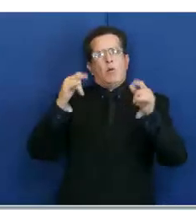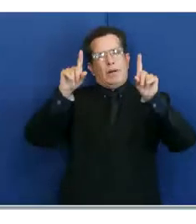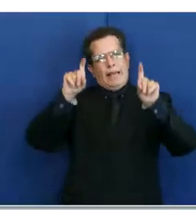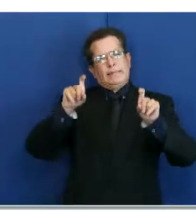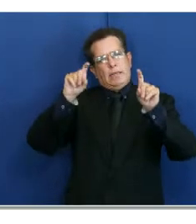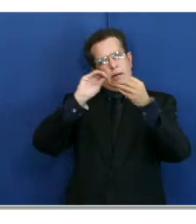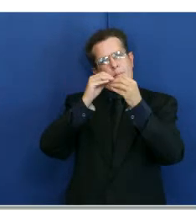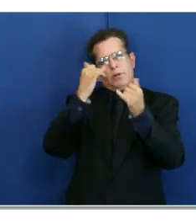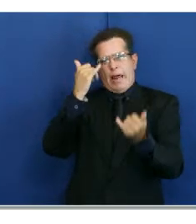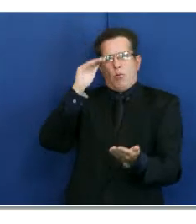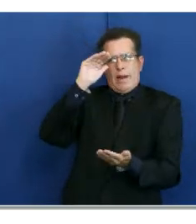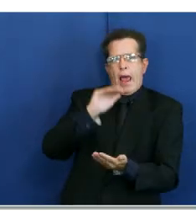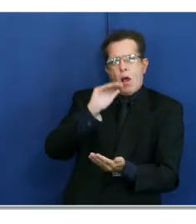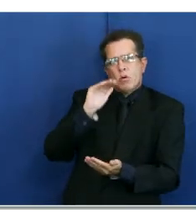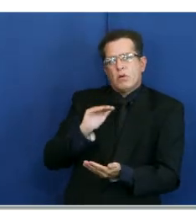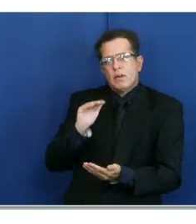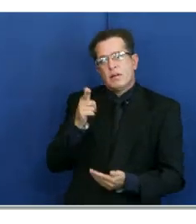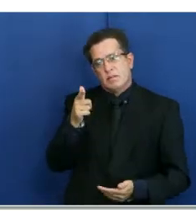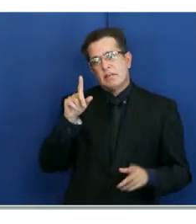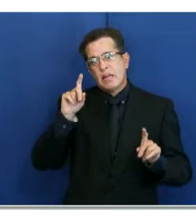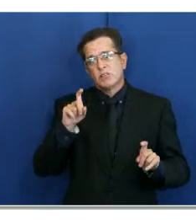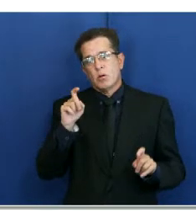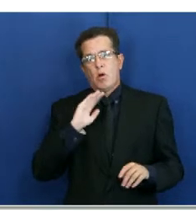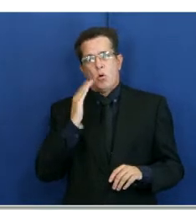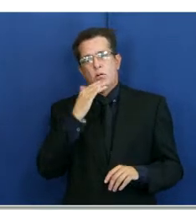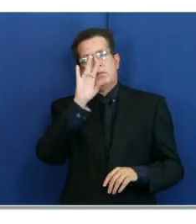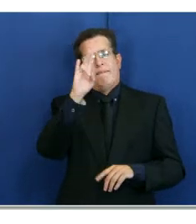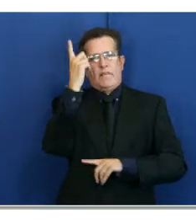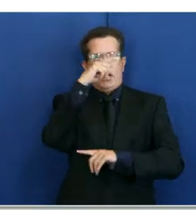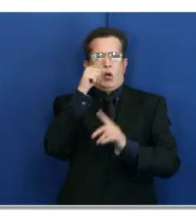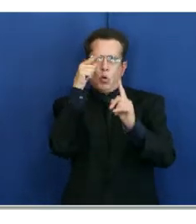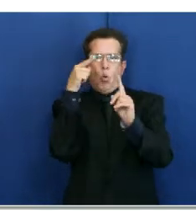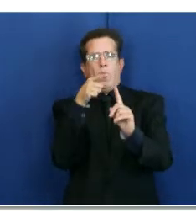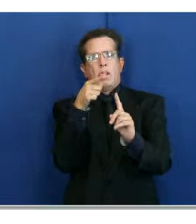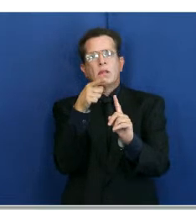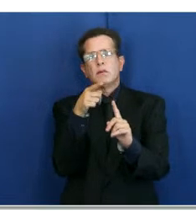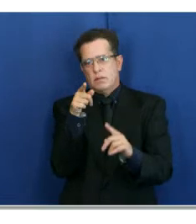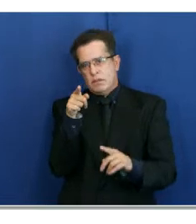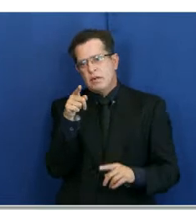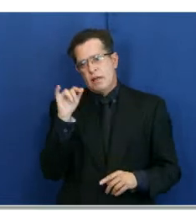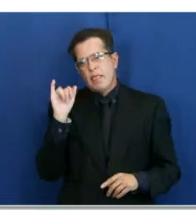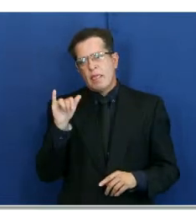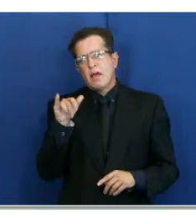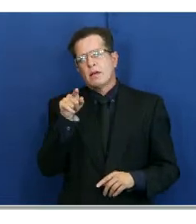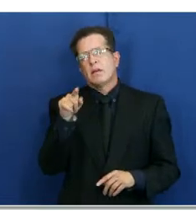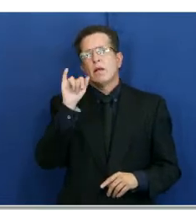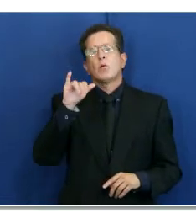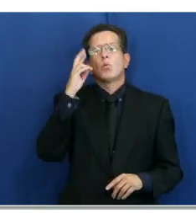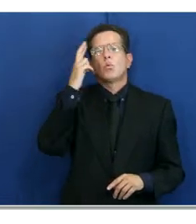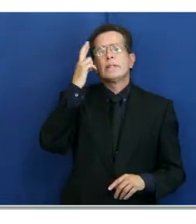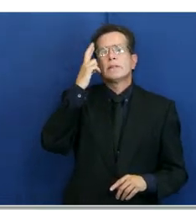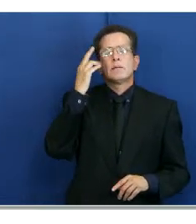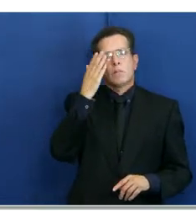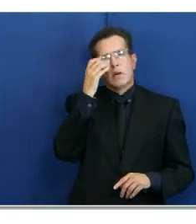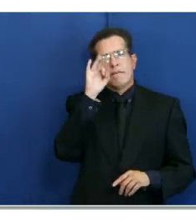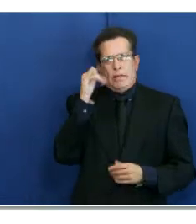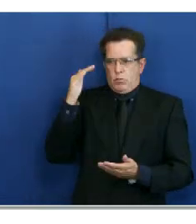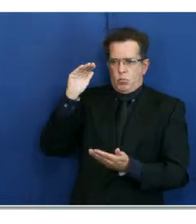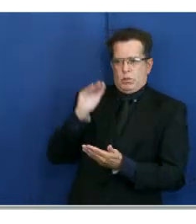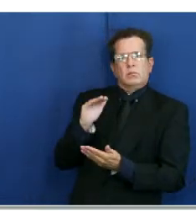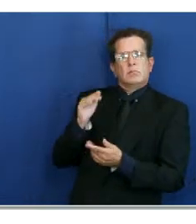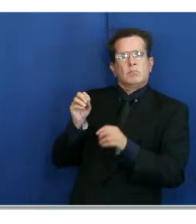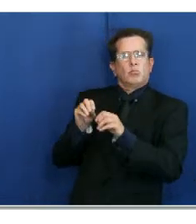We're right at just a little bit below our 7-day goal. Some of this is less in demand due to the reduction in cases. Some of it